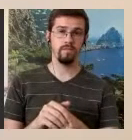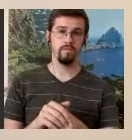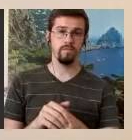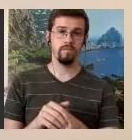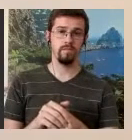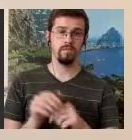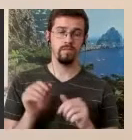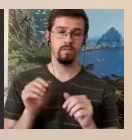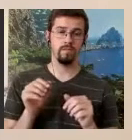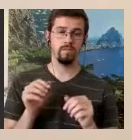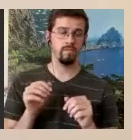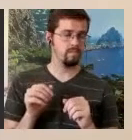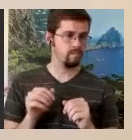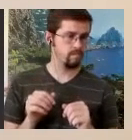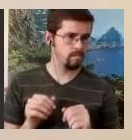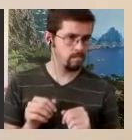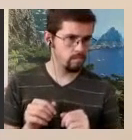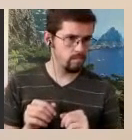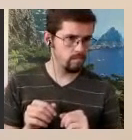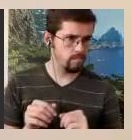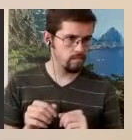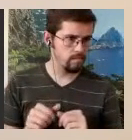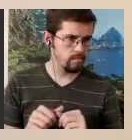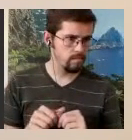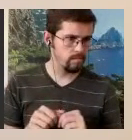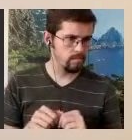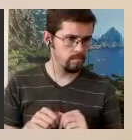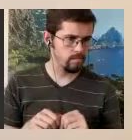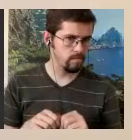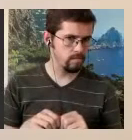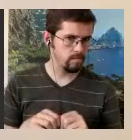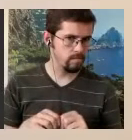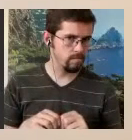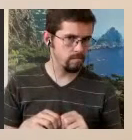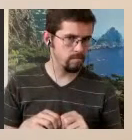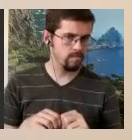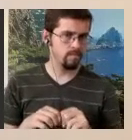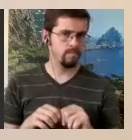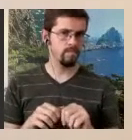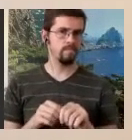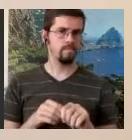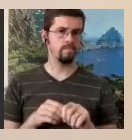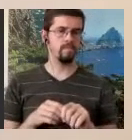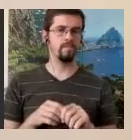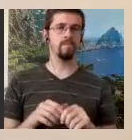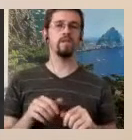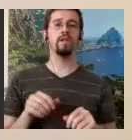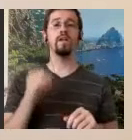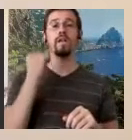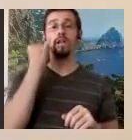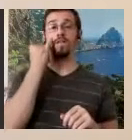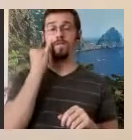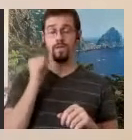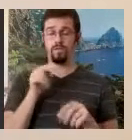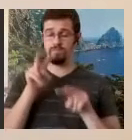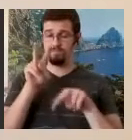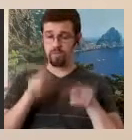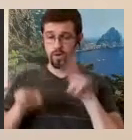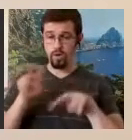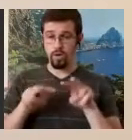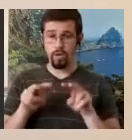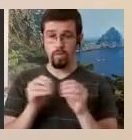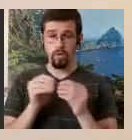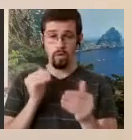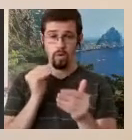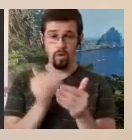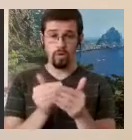that's a very important thing to note, okay? Because different choices result in the evolution of a